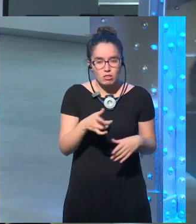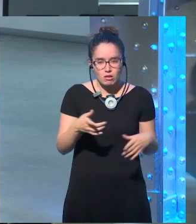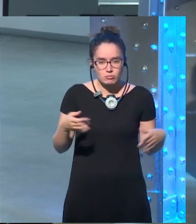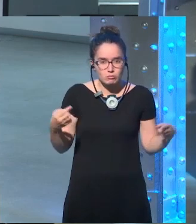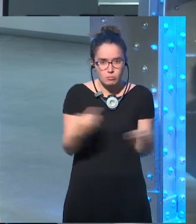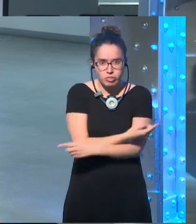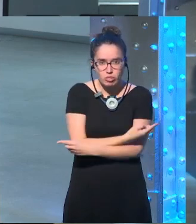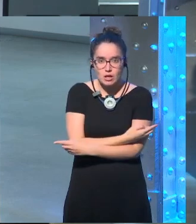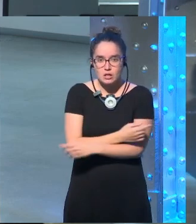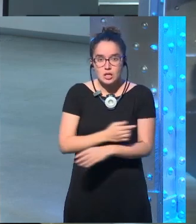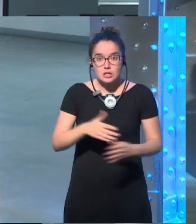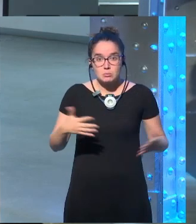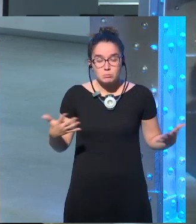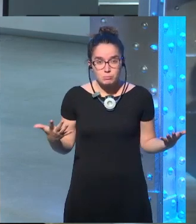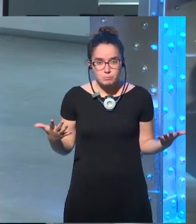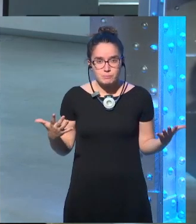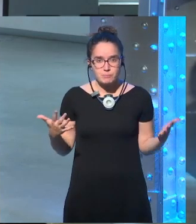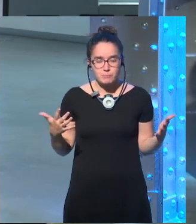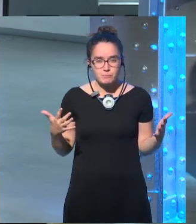also